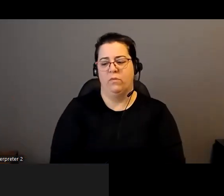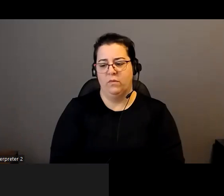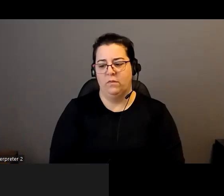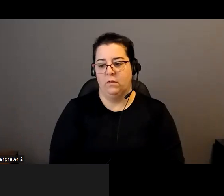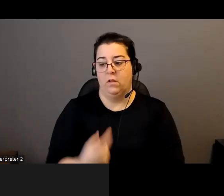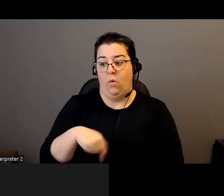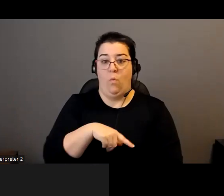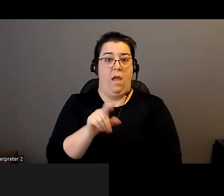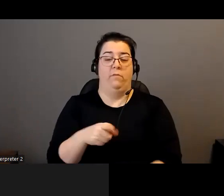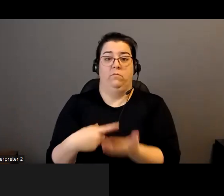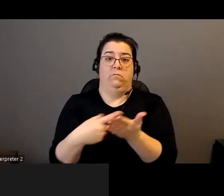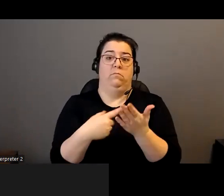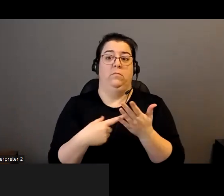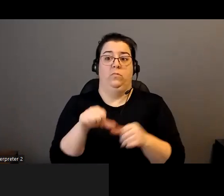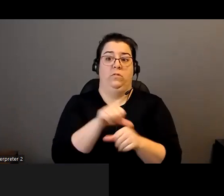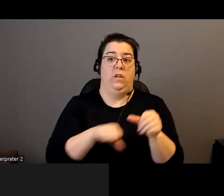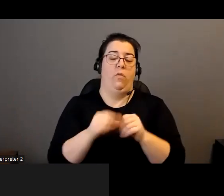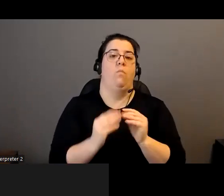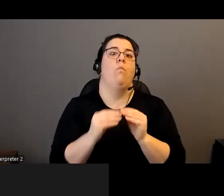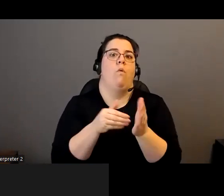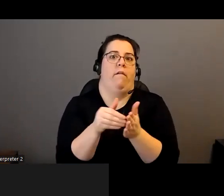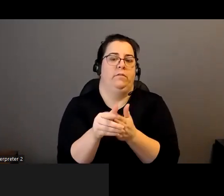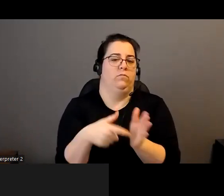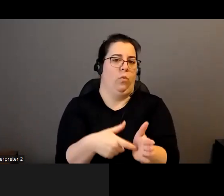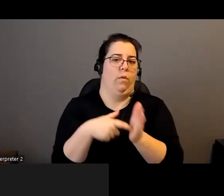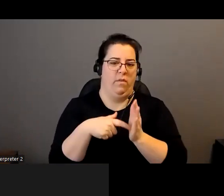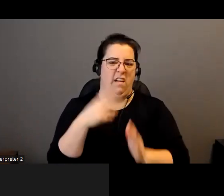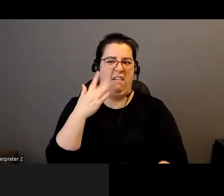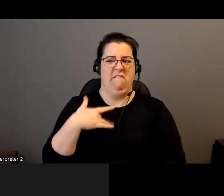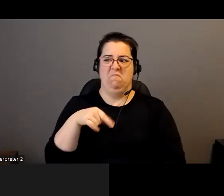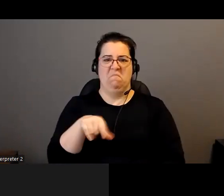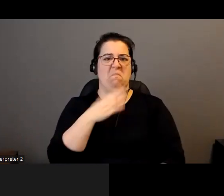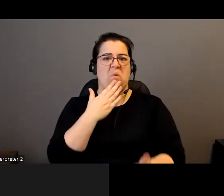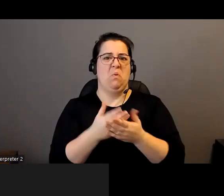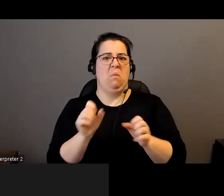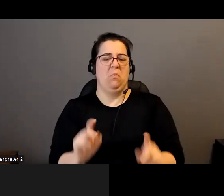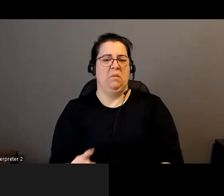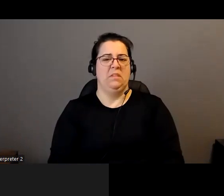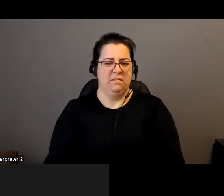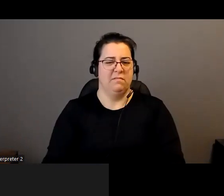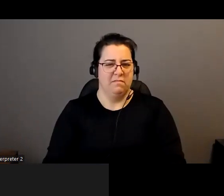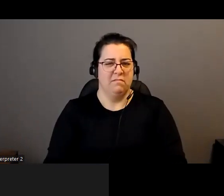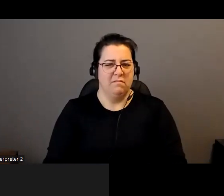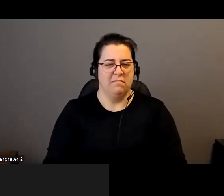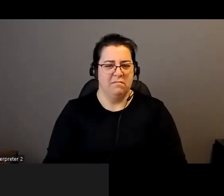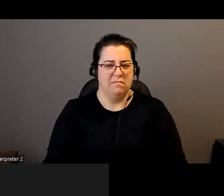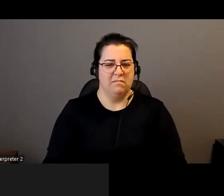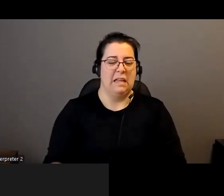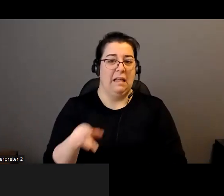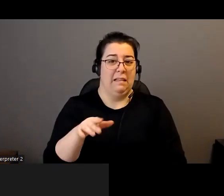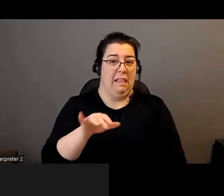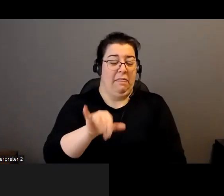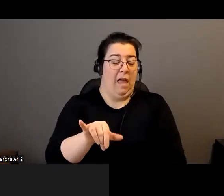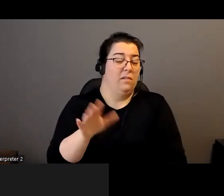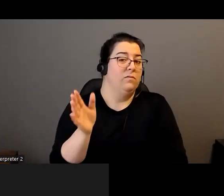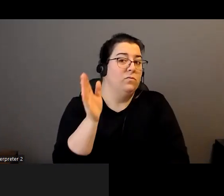talking to each other more. And I think this might be an opportunity to do that. So that's something that's in the offing. It's not there. You've seen sort